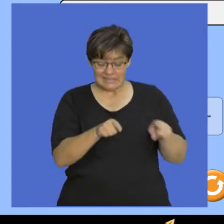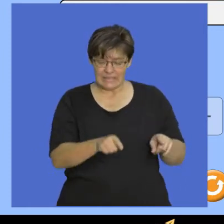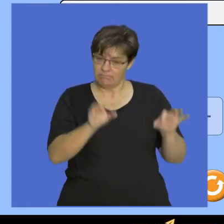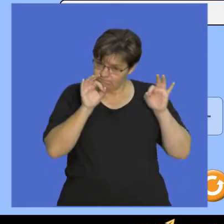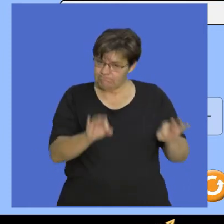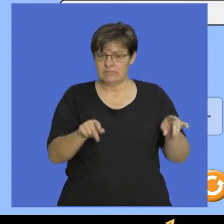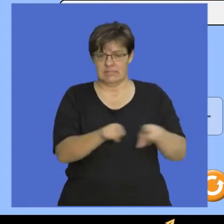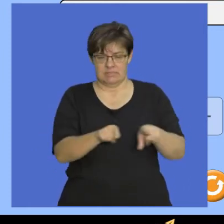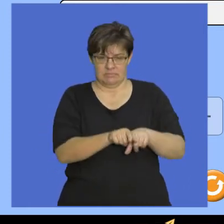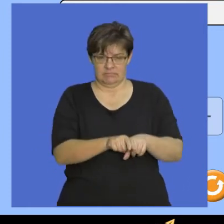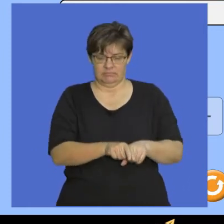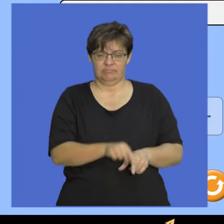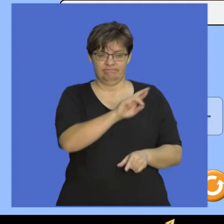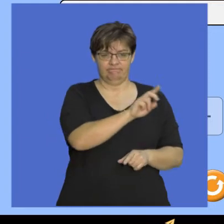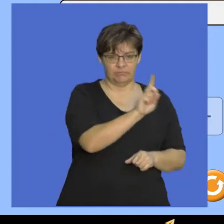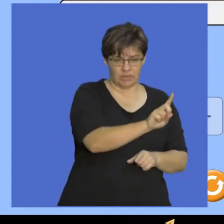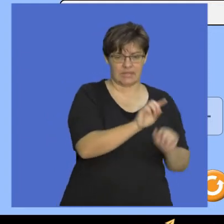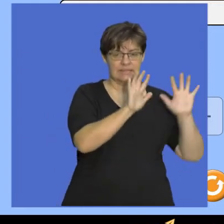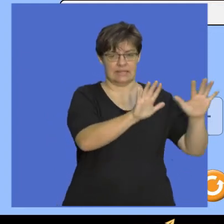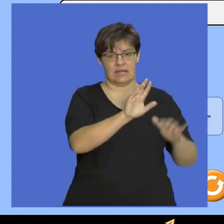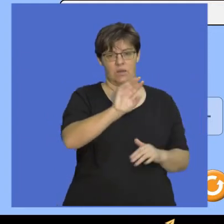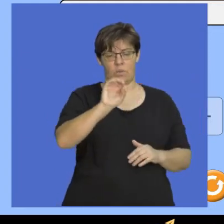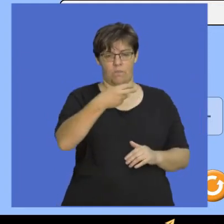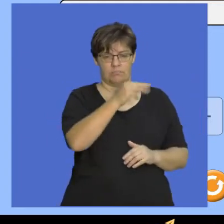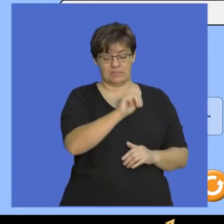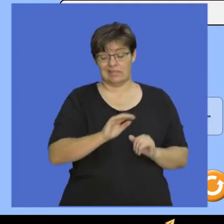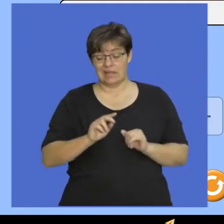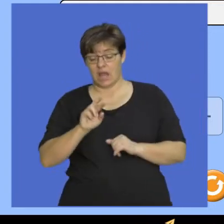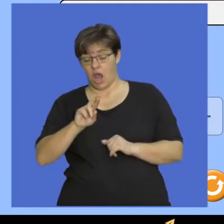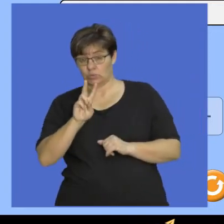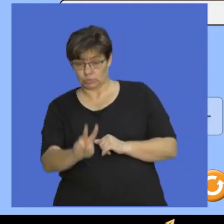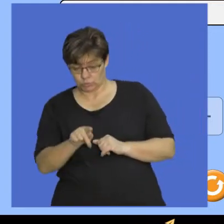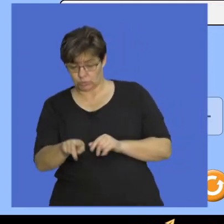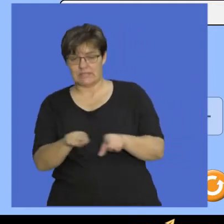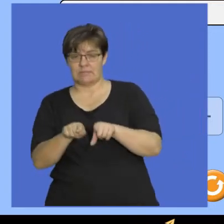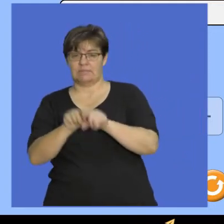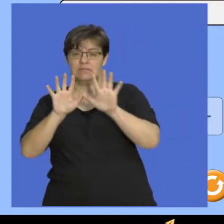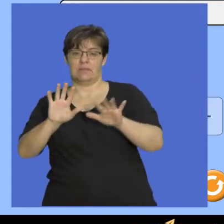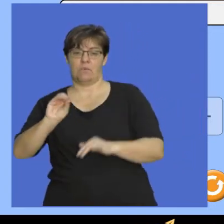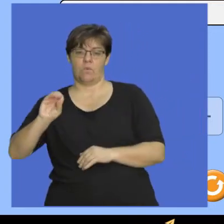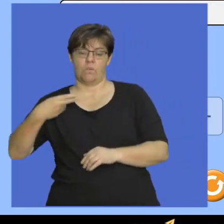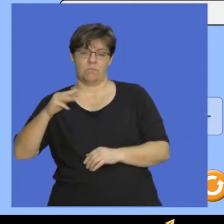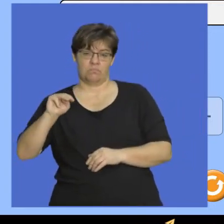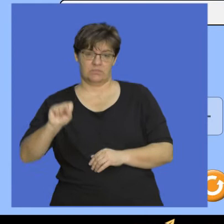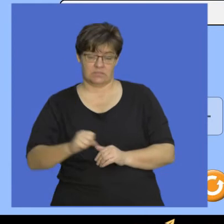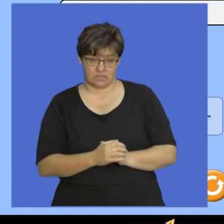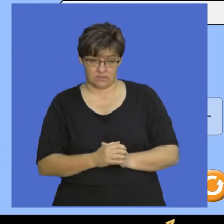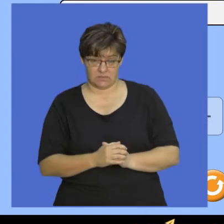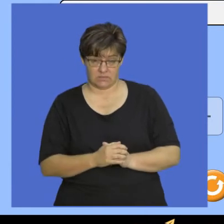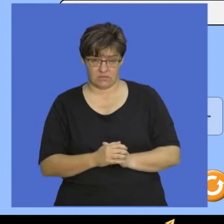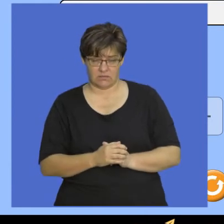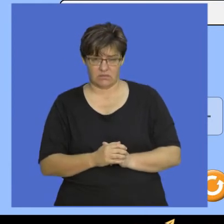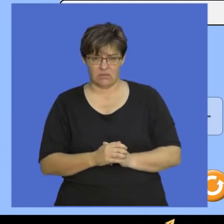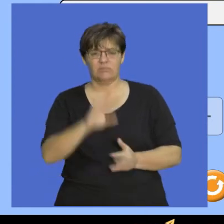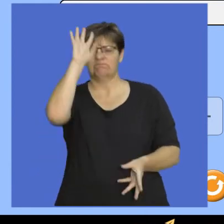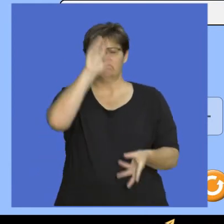There are two identical resistors. R1 is 10 ohms. R2 is another 10 ohms. Okay. Now the question that